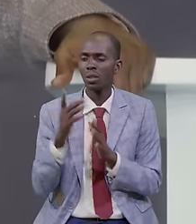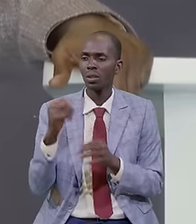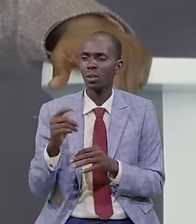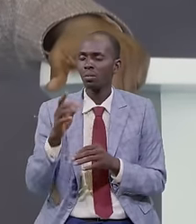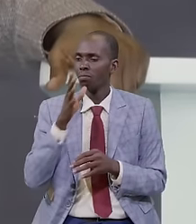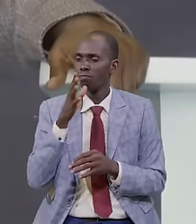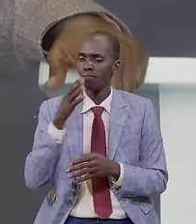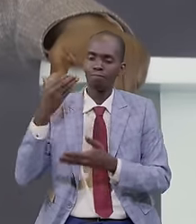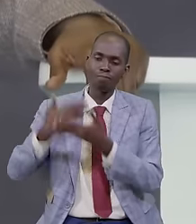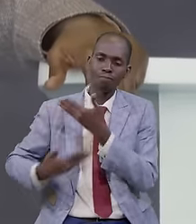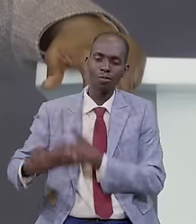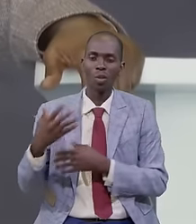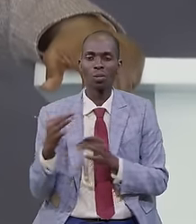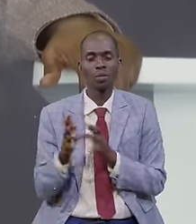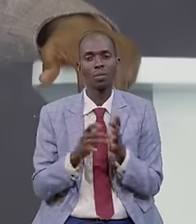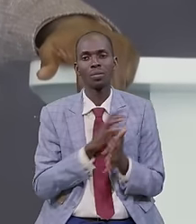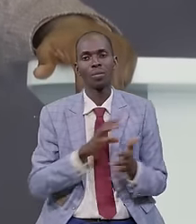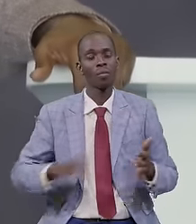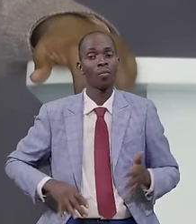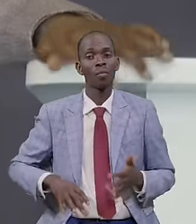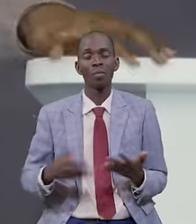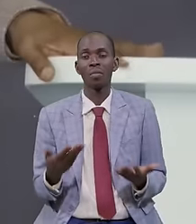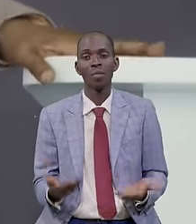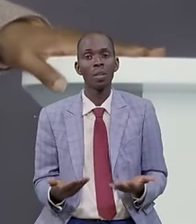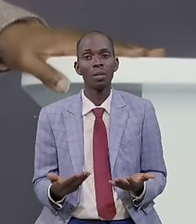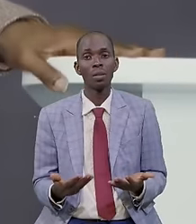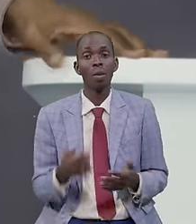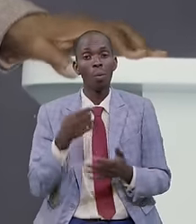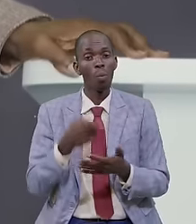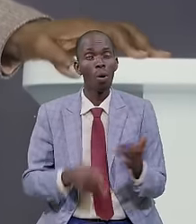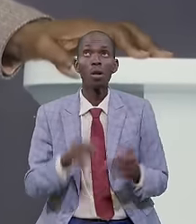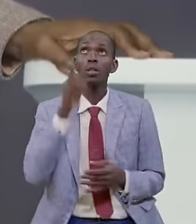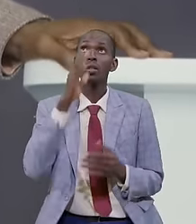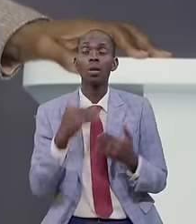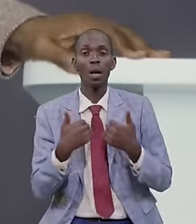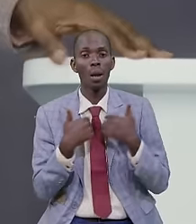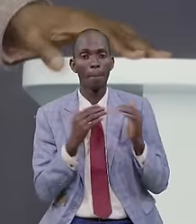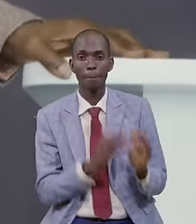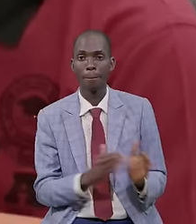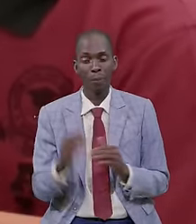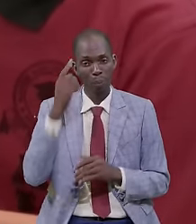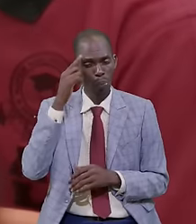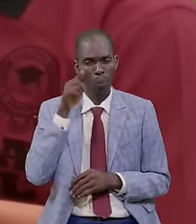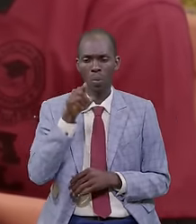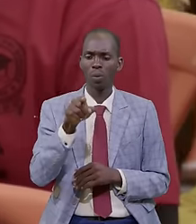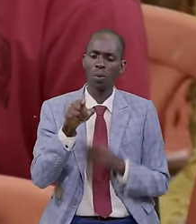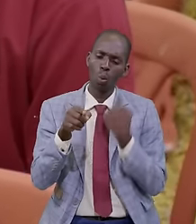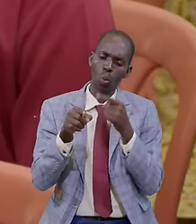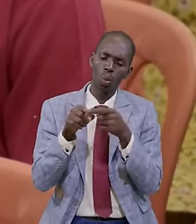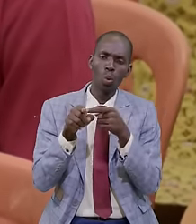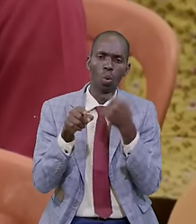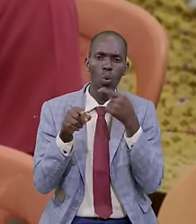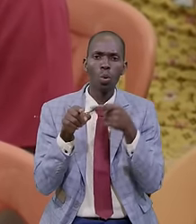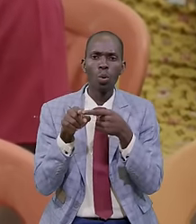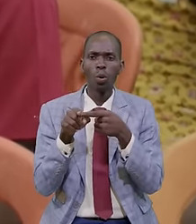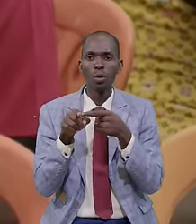heart of Naomi. What God has prepared for you. Where are you? I said, what